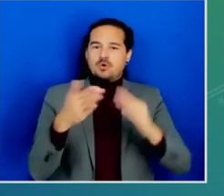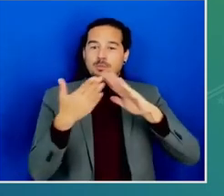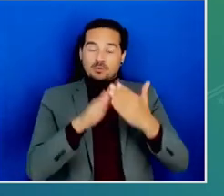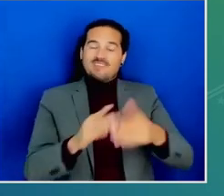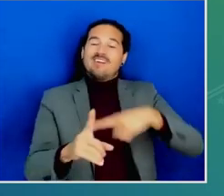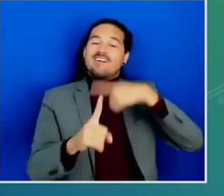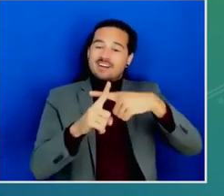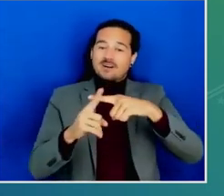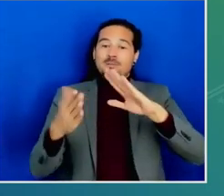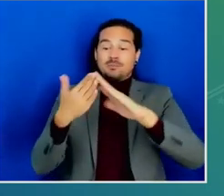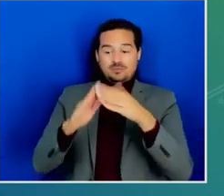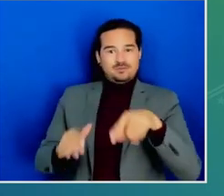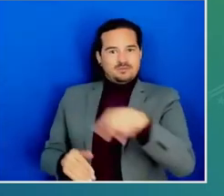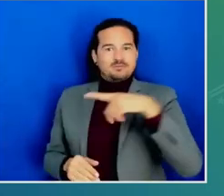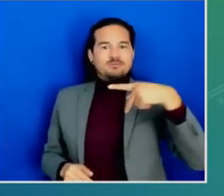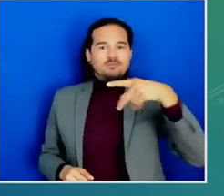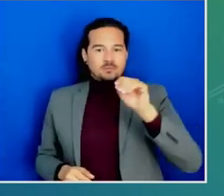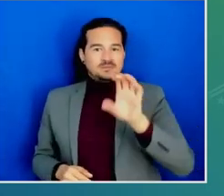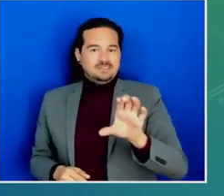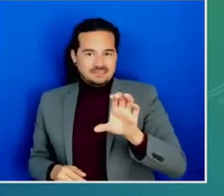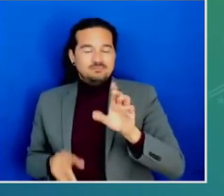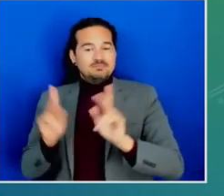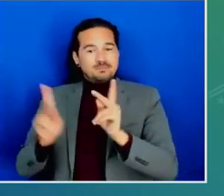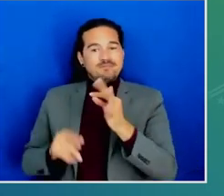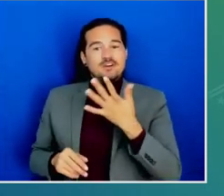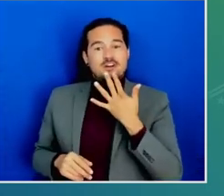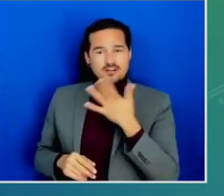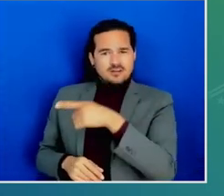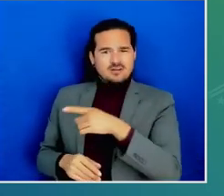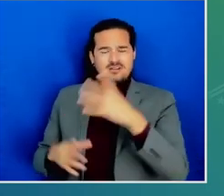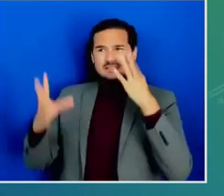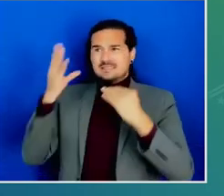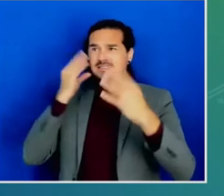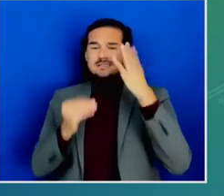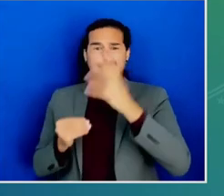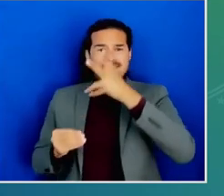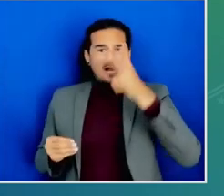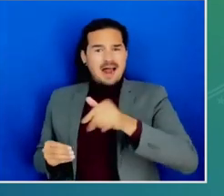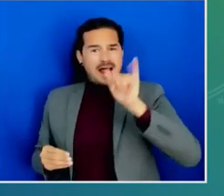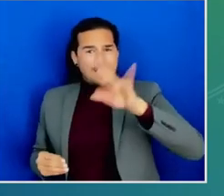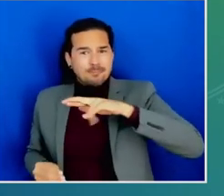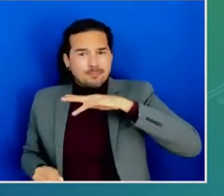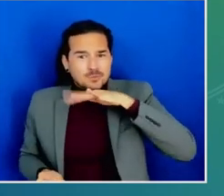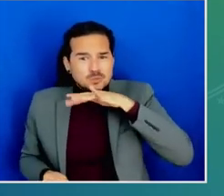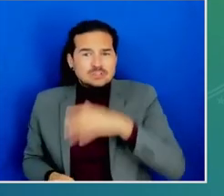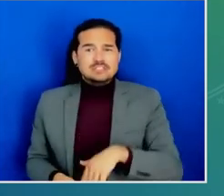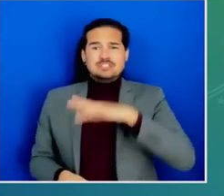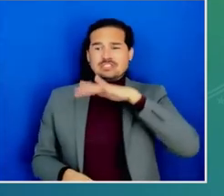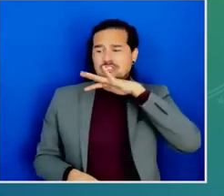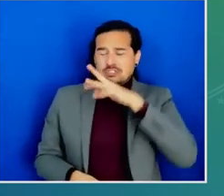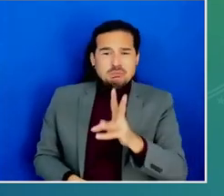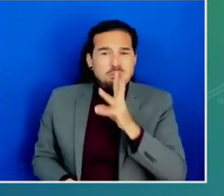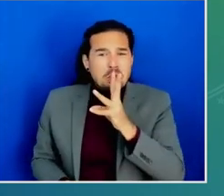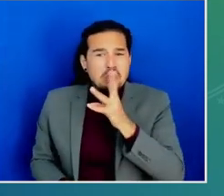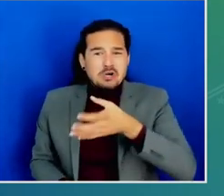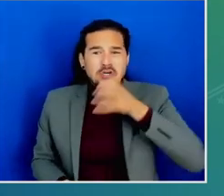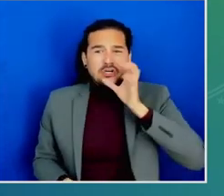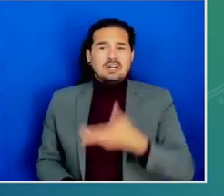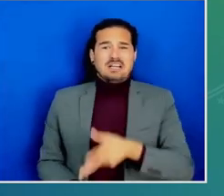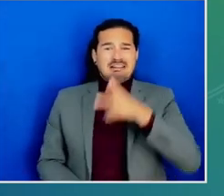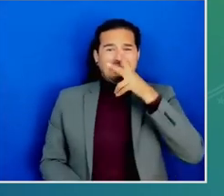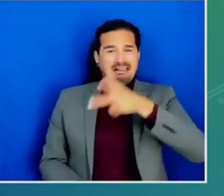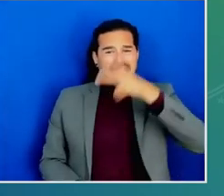greatest risks from polluted air, polluted water, and a failing infrastructure.